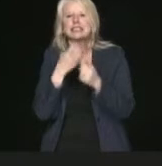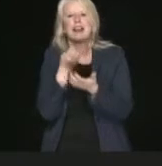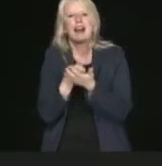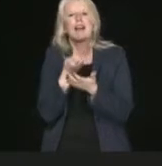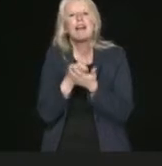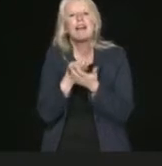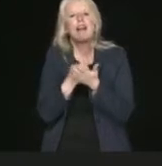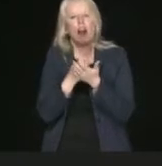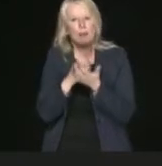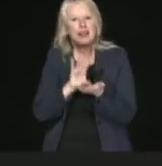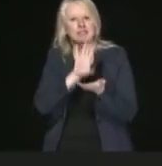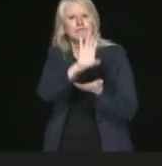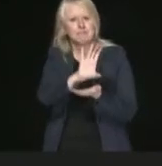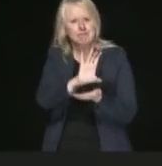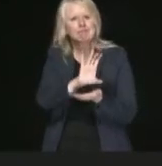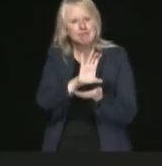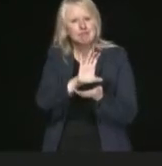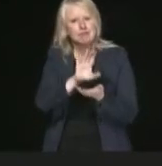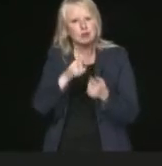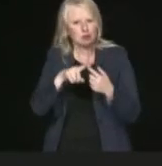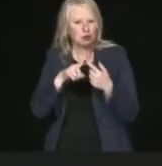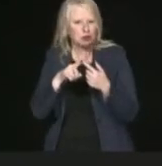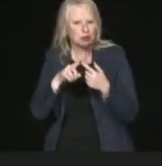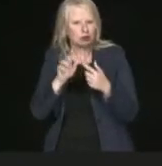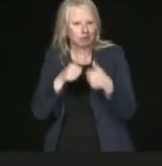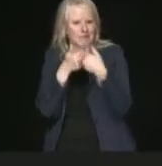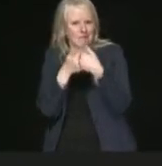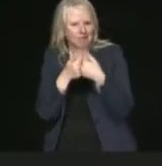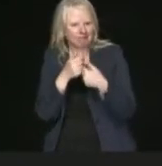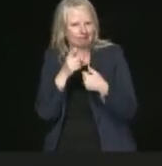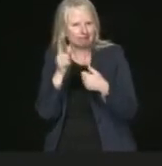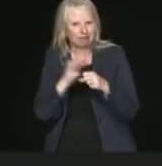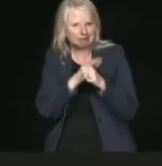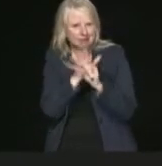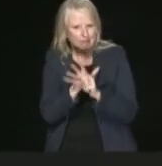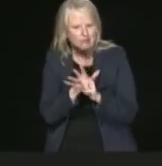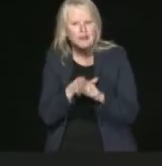COVID-19, and I'm wondered